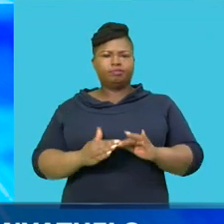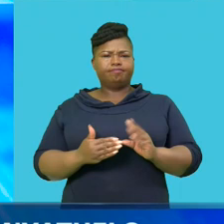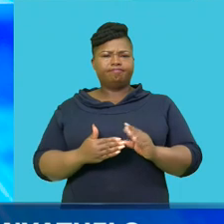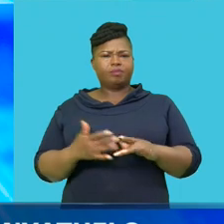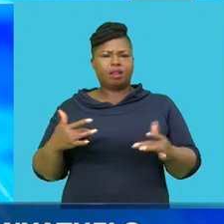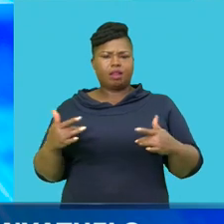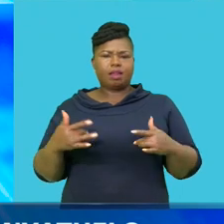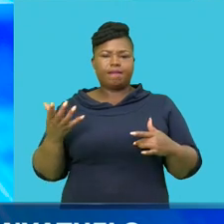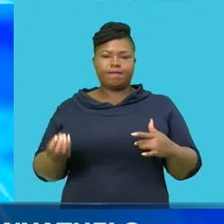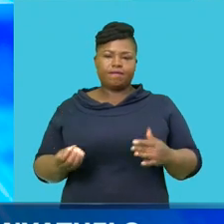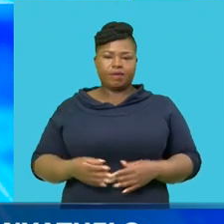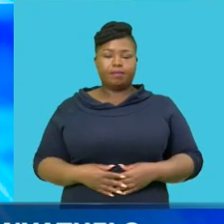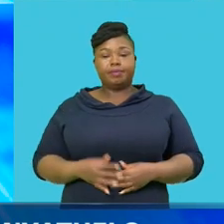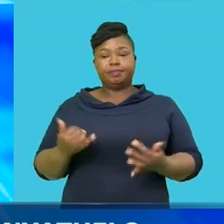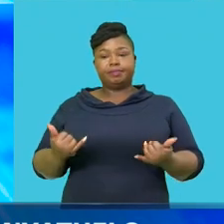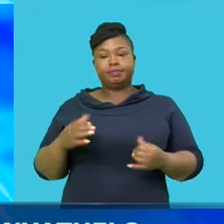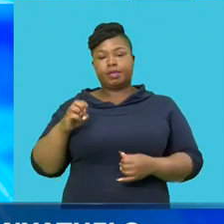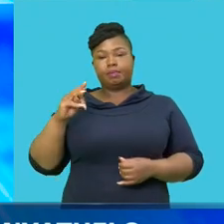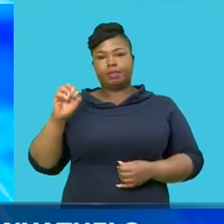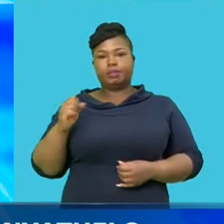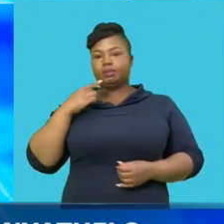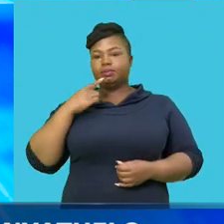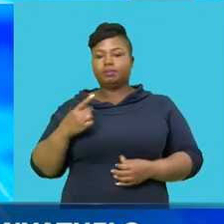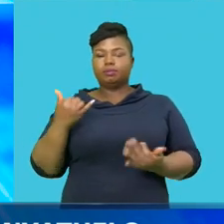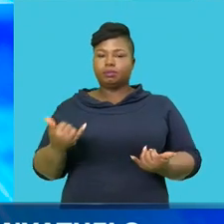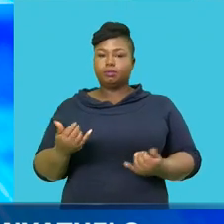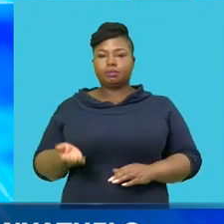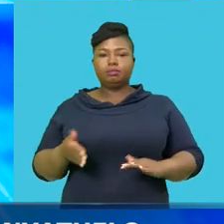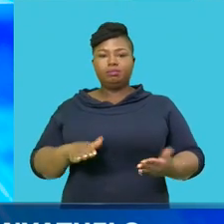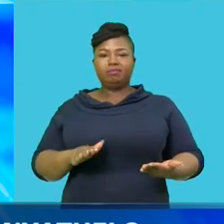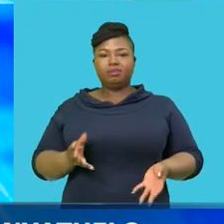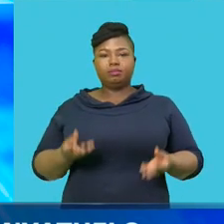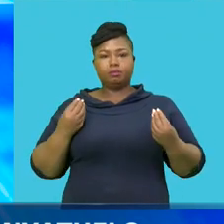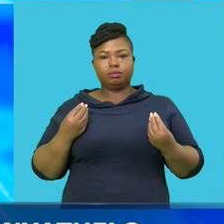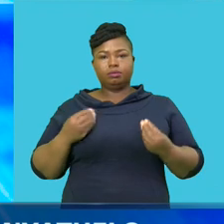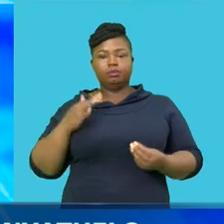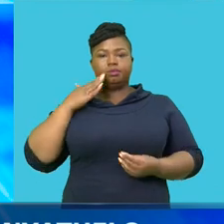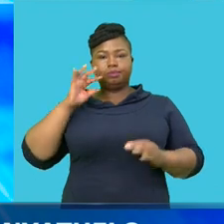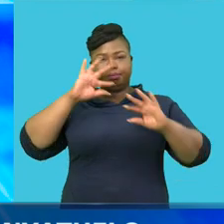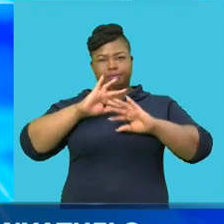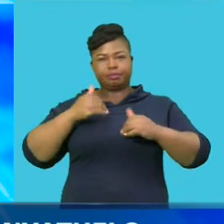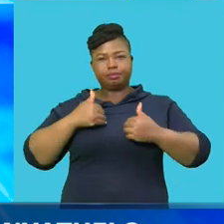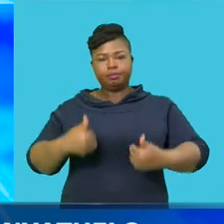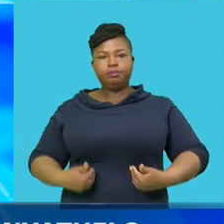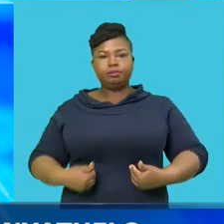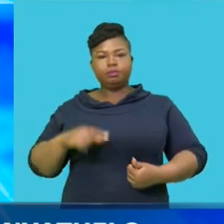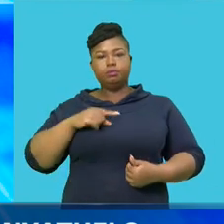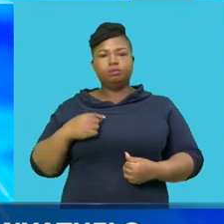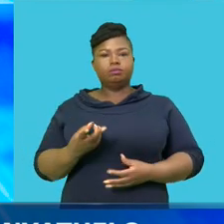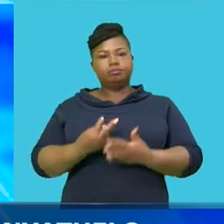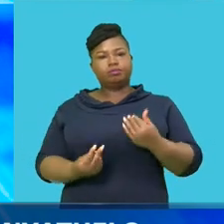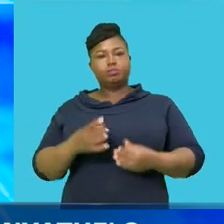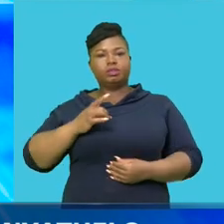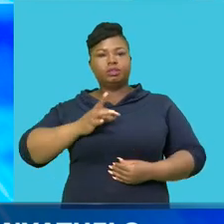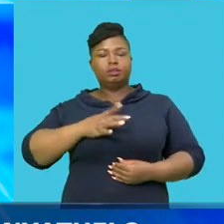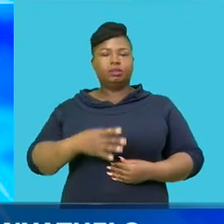kwaye lukhathazekile. Abenkonzo zolawulo ongxamisekileyo bathi umzimba wenkwenkwe ufunyanwe ngobusuku bangecawe emva kokuba elahleke